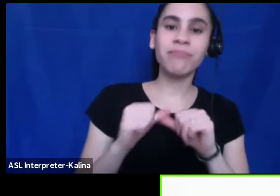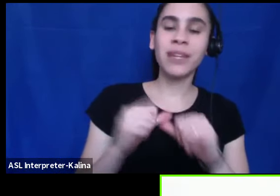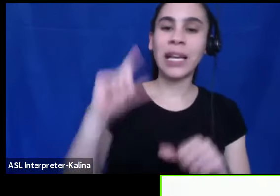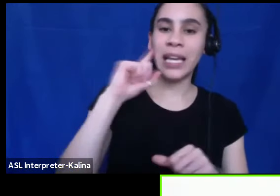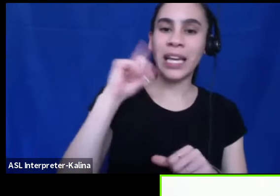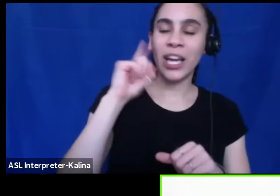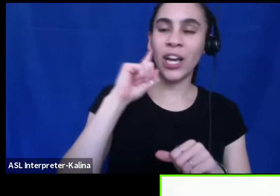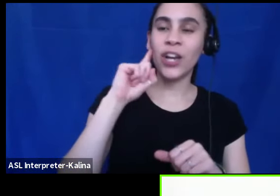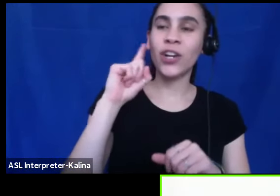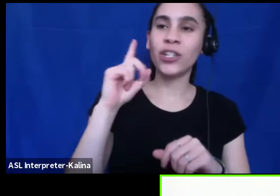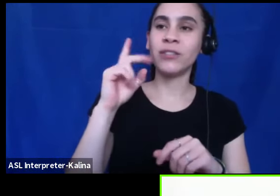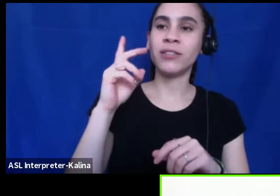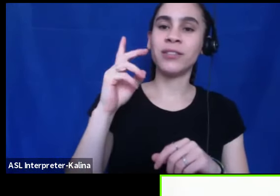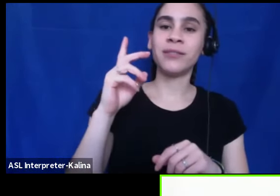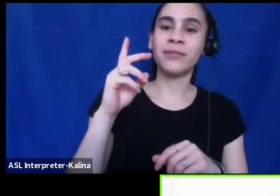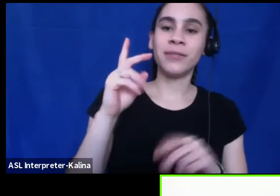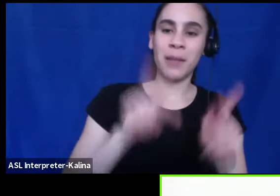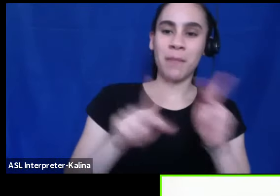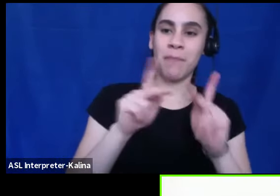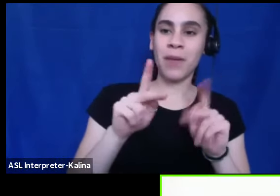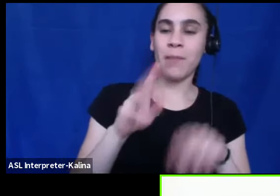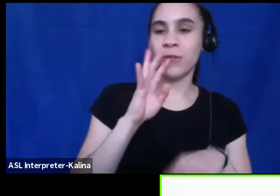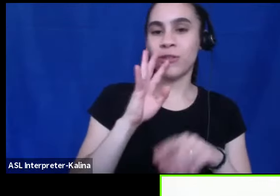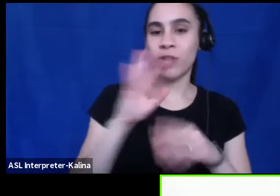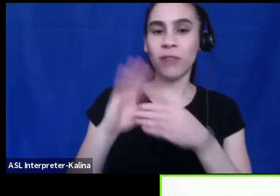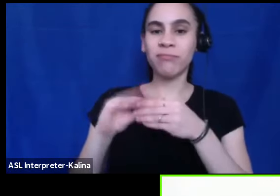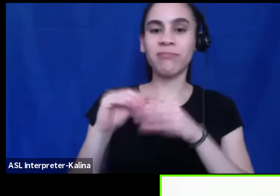back to those few panels that we did.